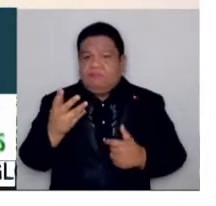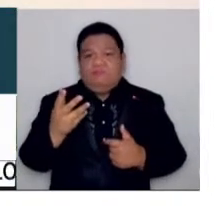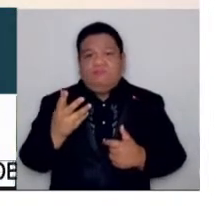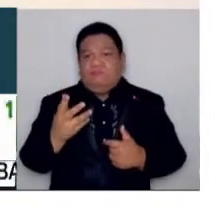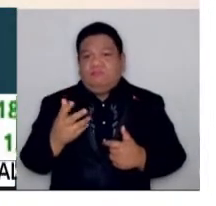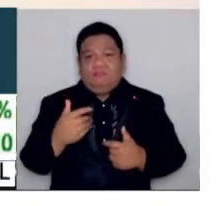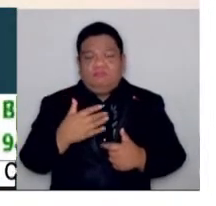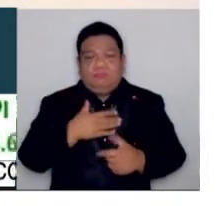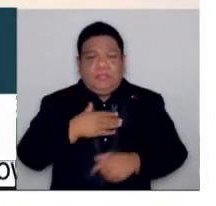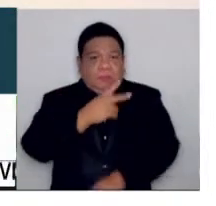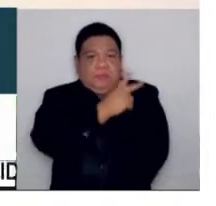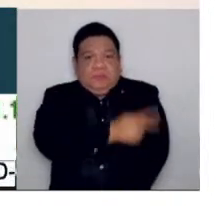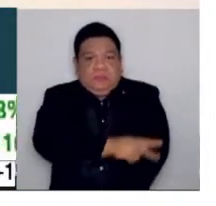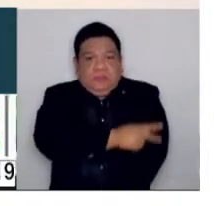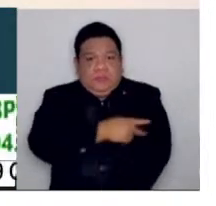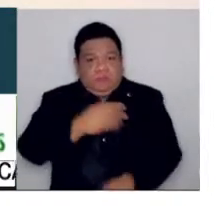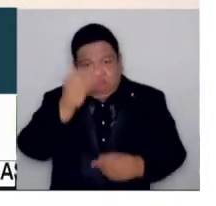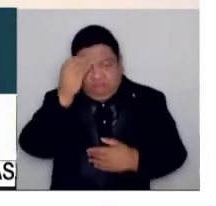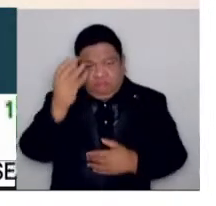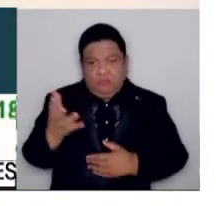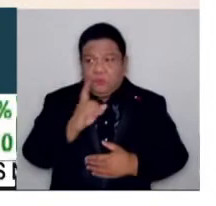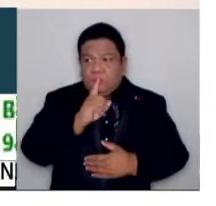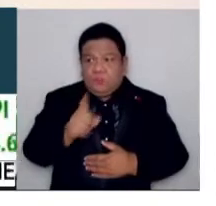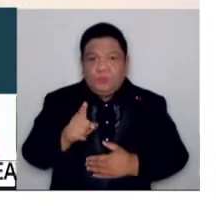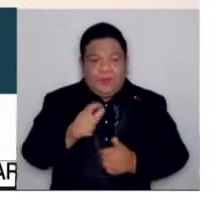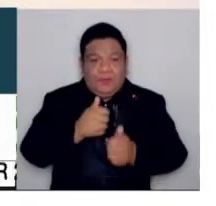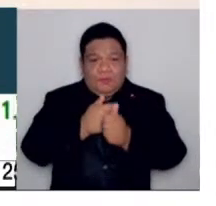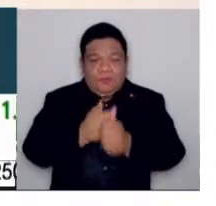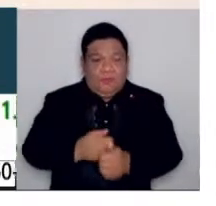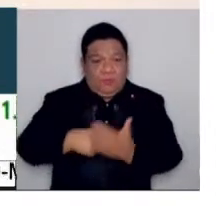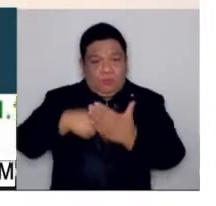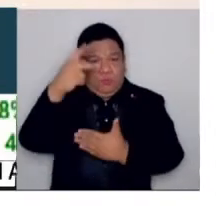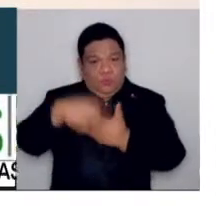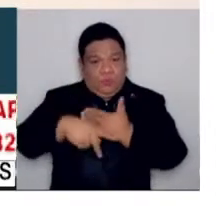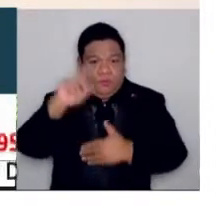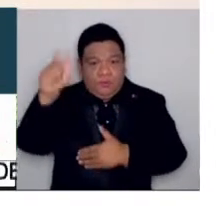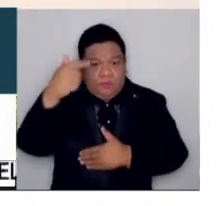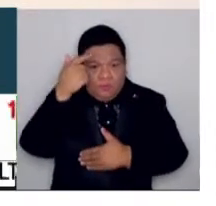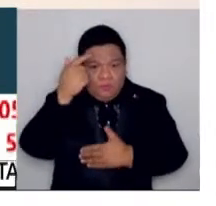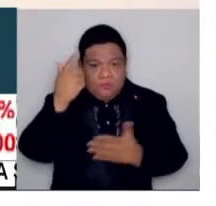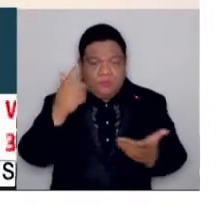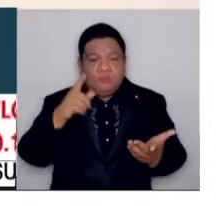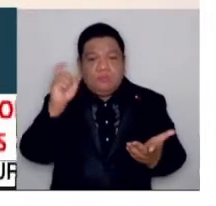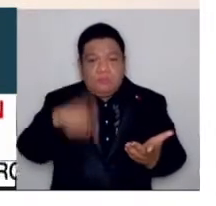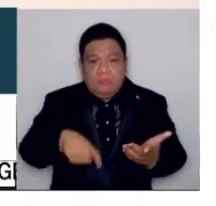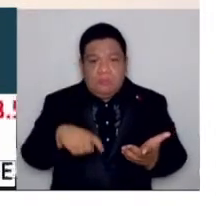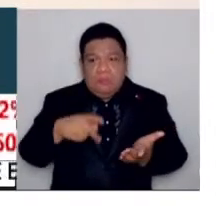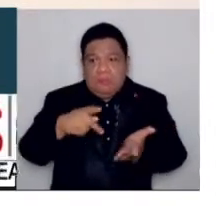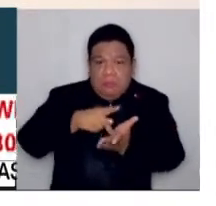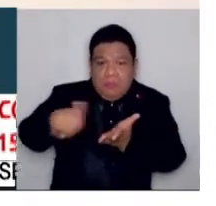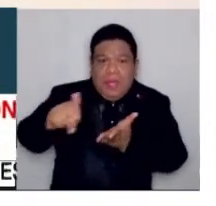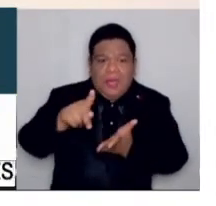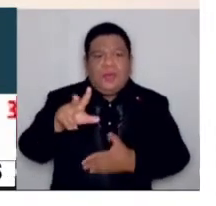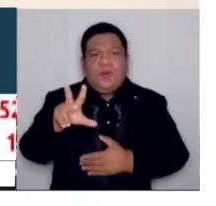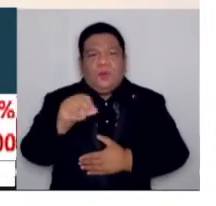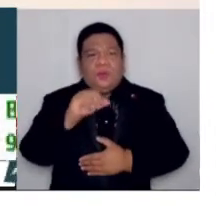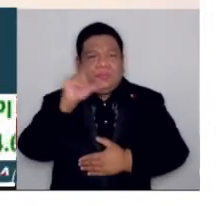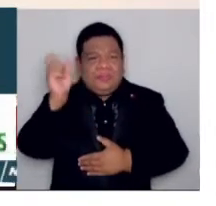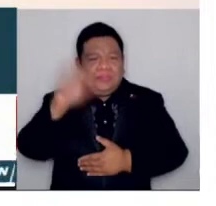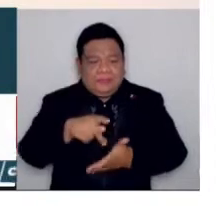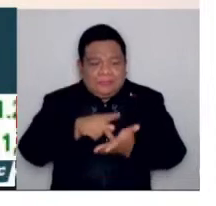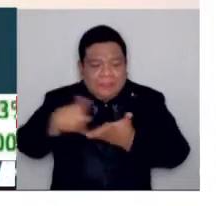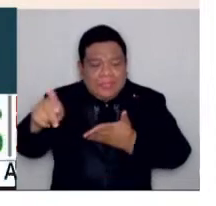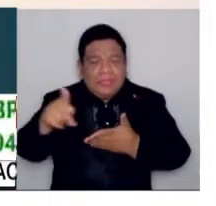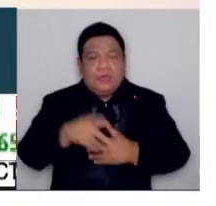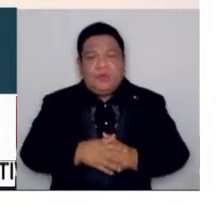telling my patients, according to the program of the government, you're not supposed to pay. And in fact, paano